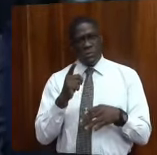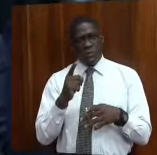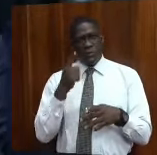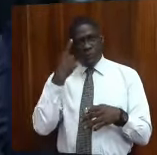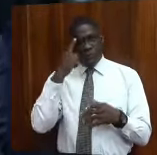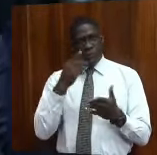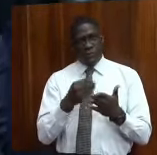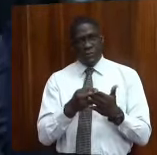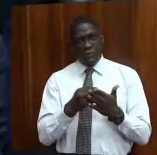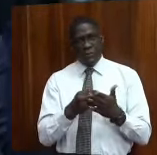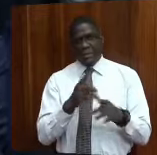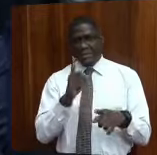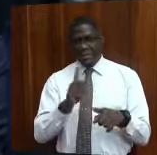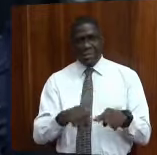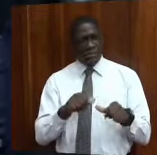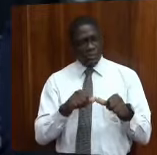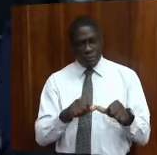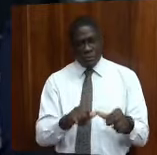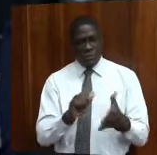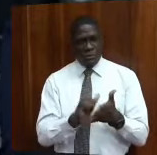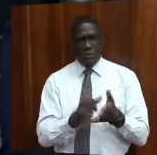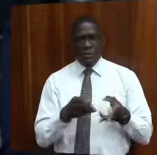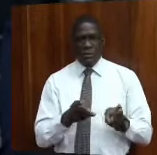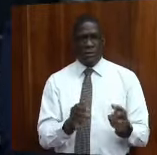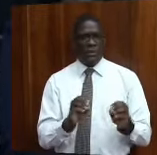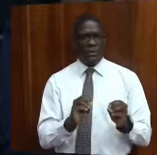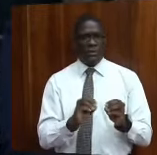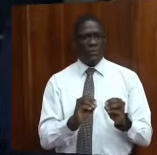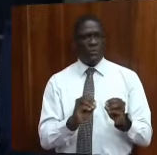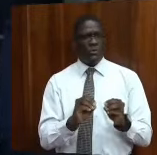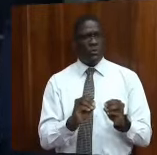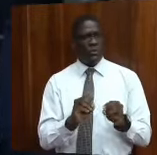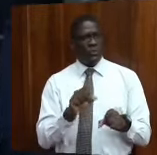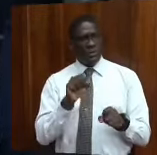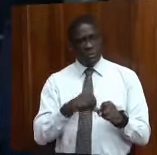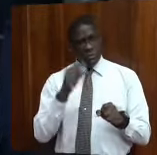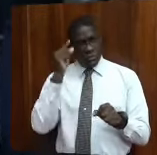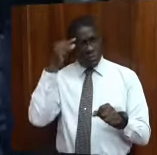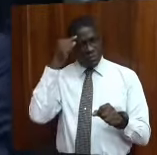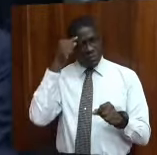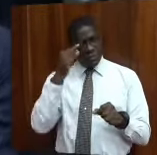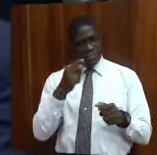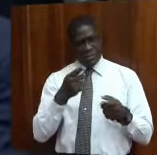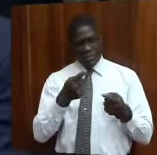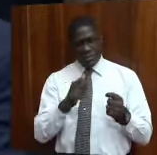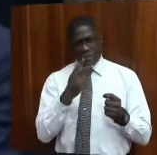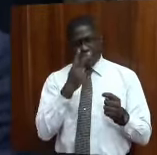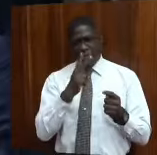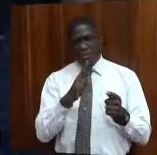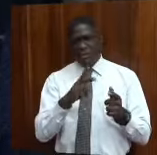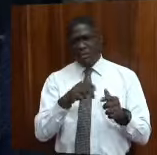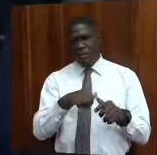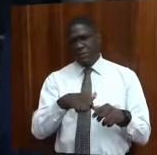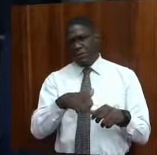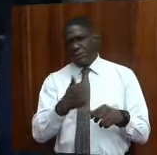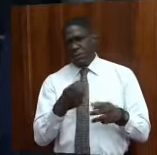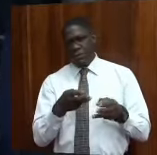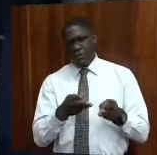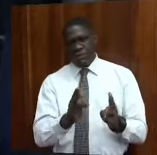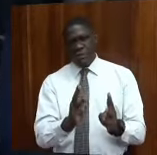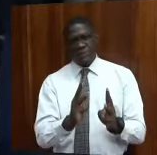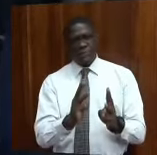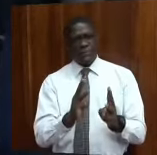strategy to lengthen the maturity profile, reduce rollover risk, and reduce the cost of borrowing by seeking lower